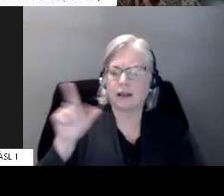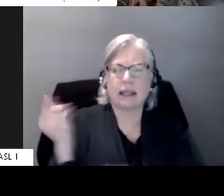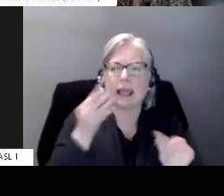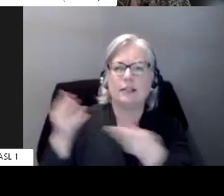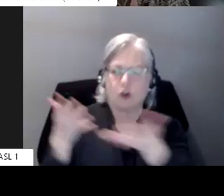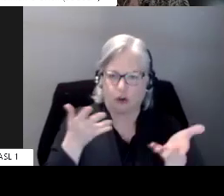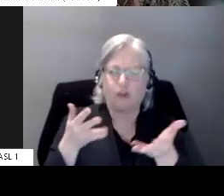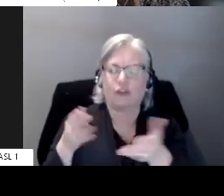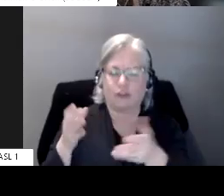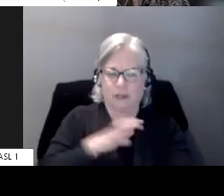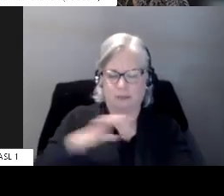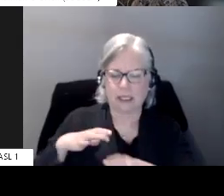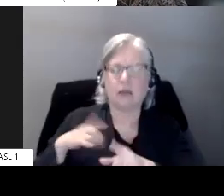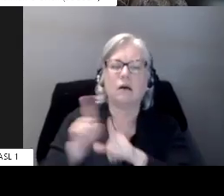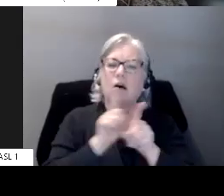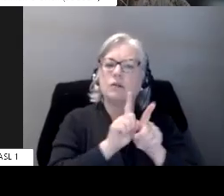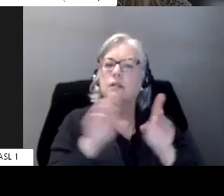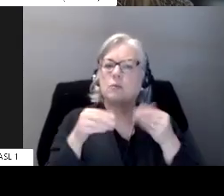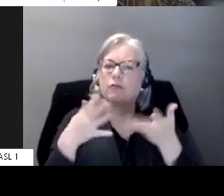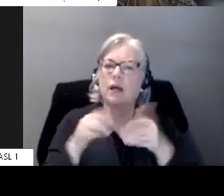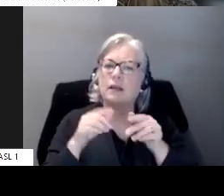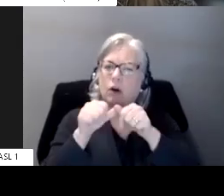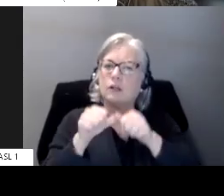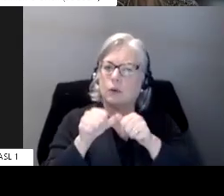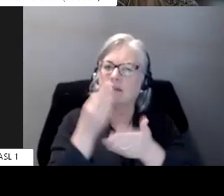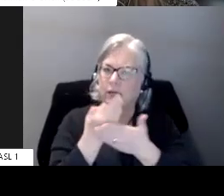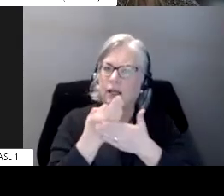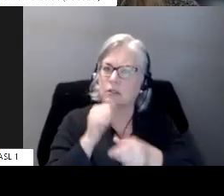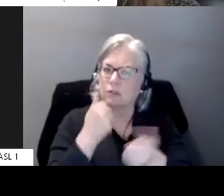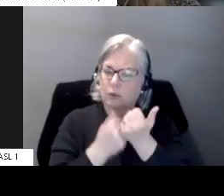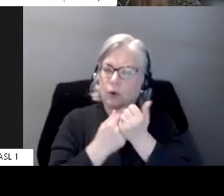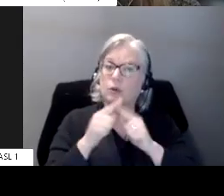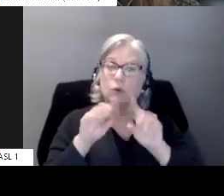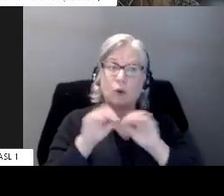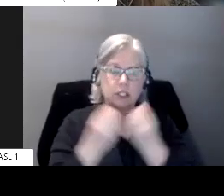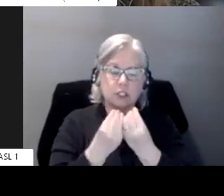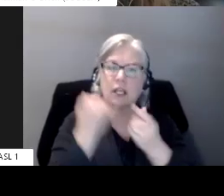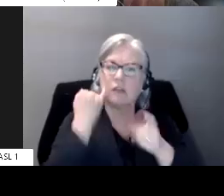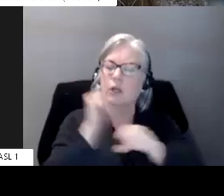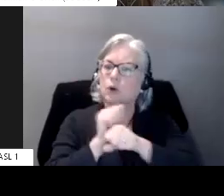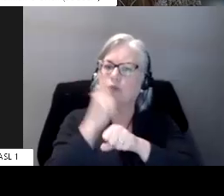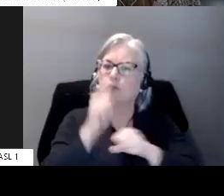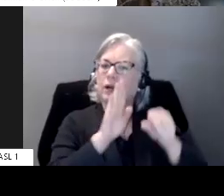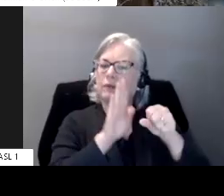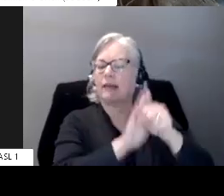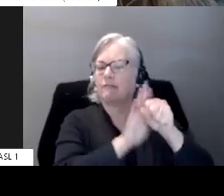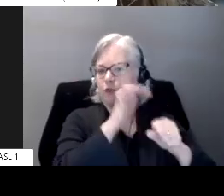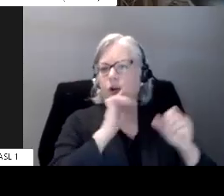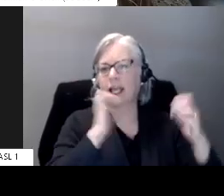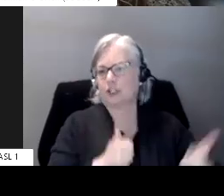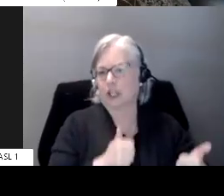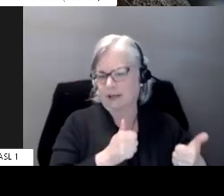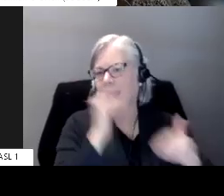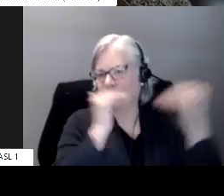as a ministry, provide ongoing financial support to various organizations that work for and advocate for aging adults, such as EAPO.